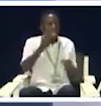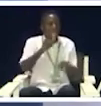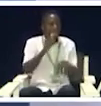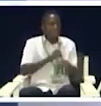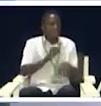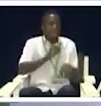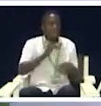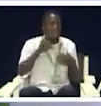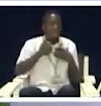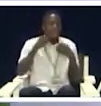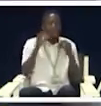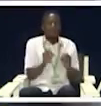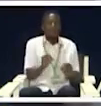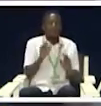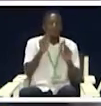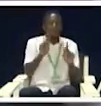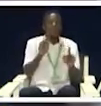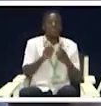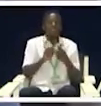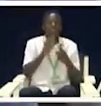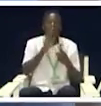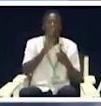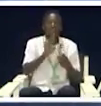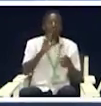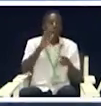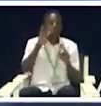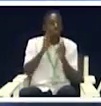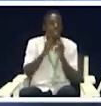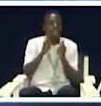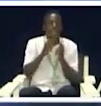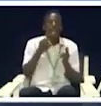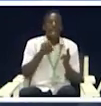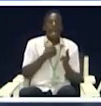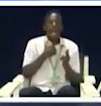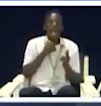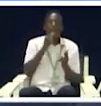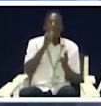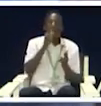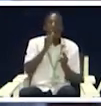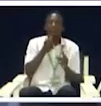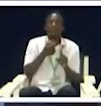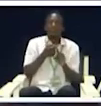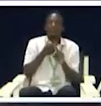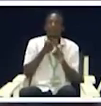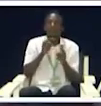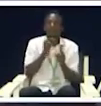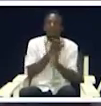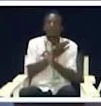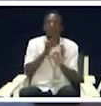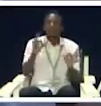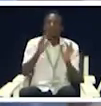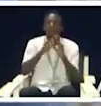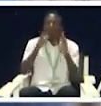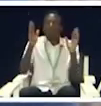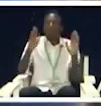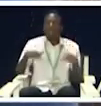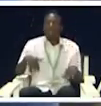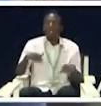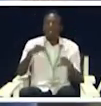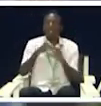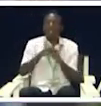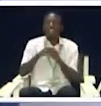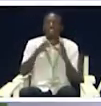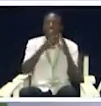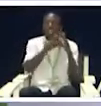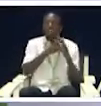have opportunity to be at this kind on this time, I'm from Freedom House and Peterborough United Kingdom. But I've come